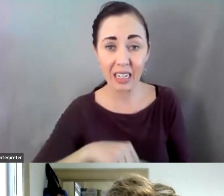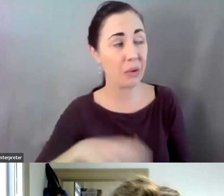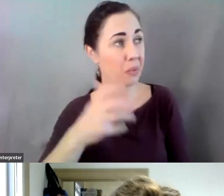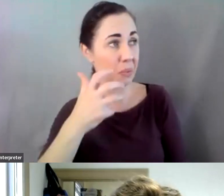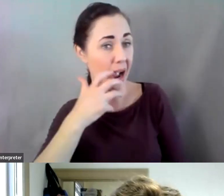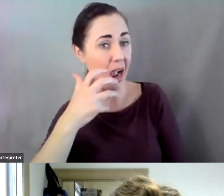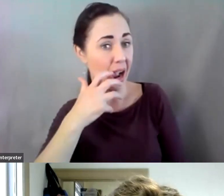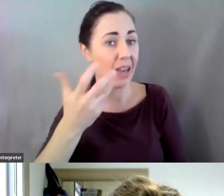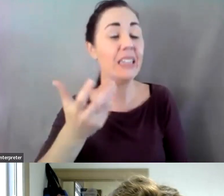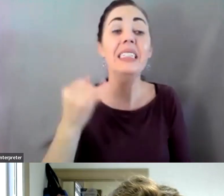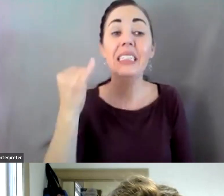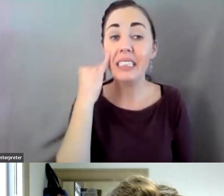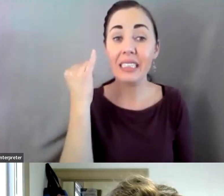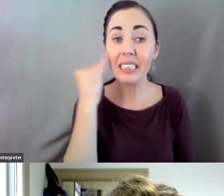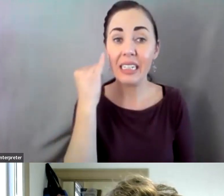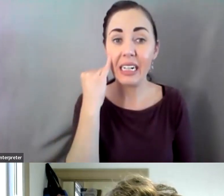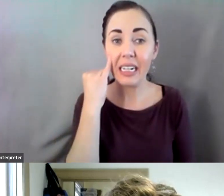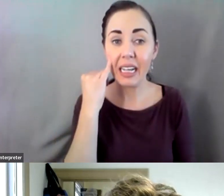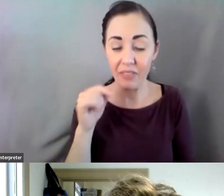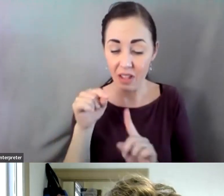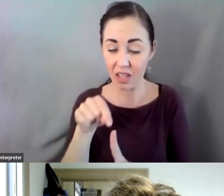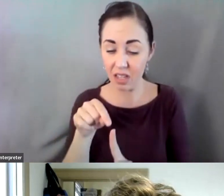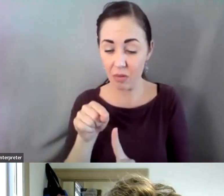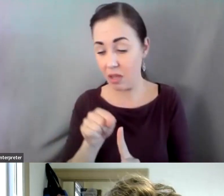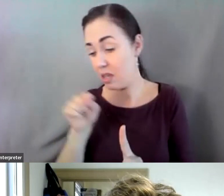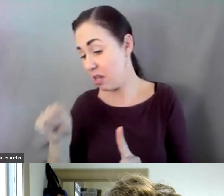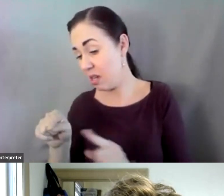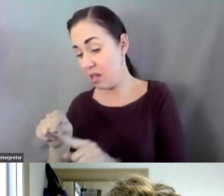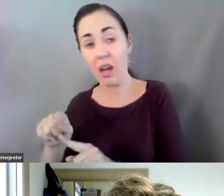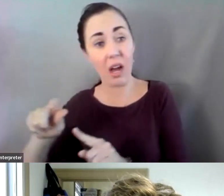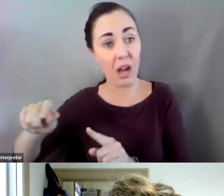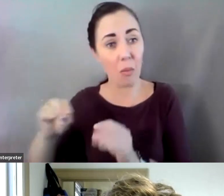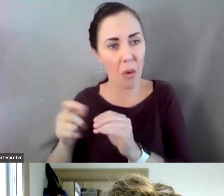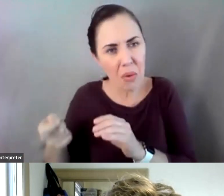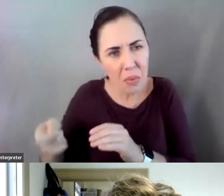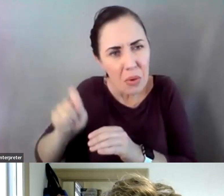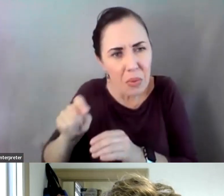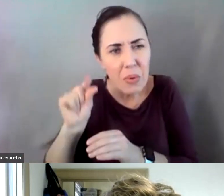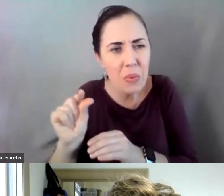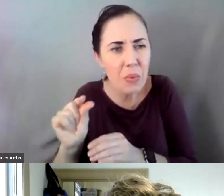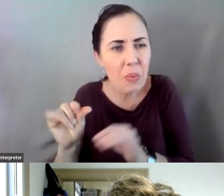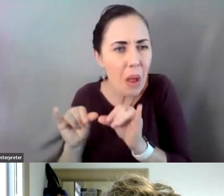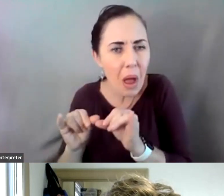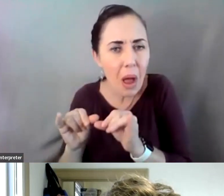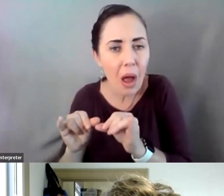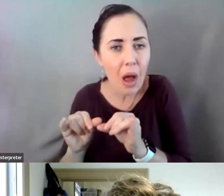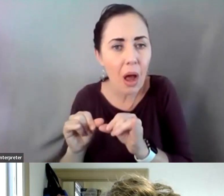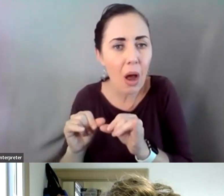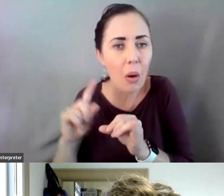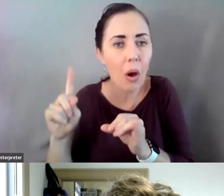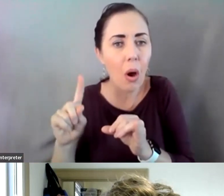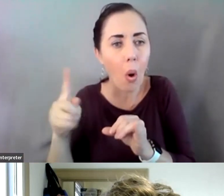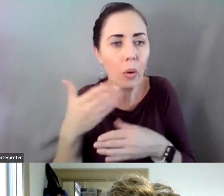And if we went this far away from it and took another little piece of soil, that amount, it would only